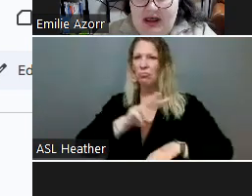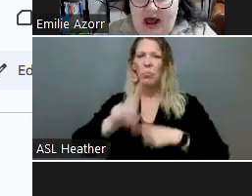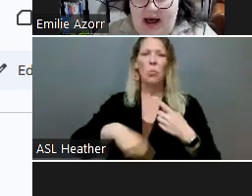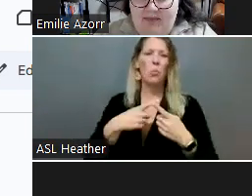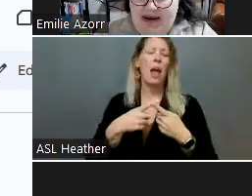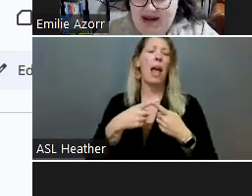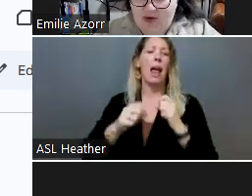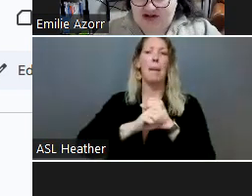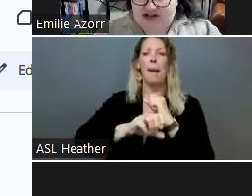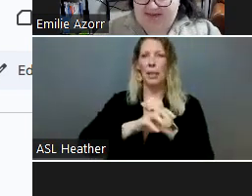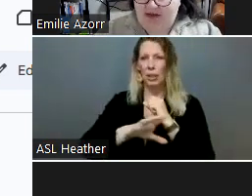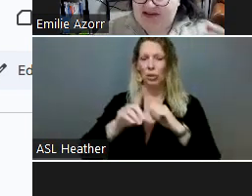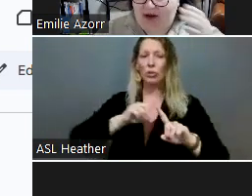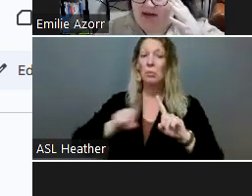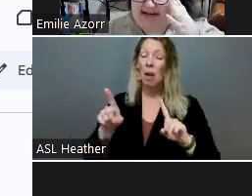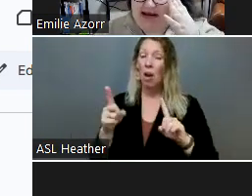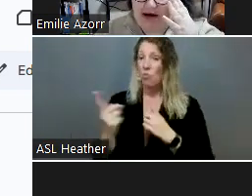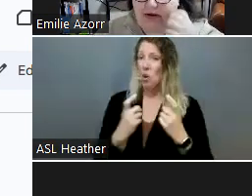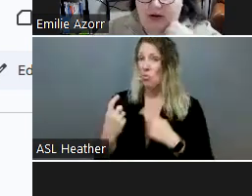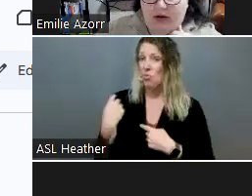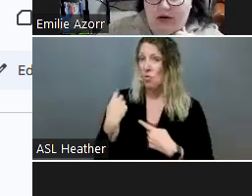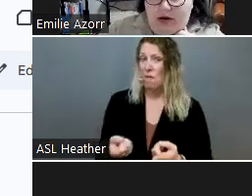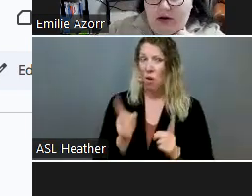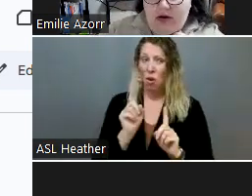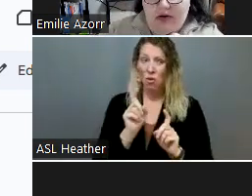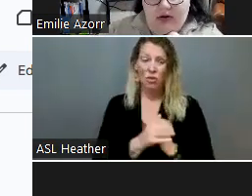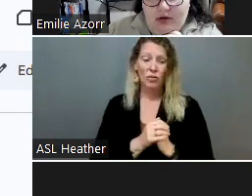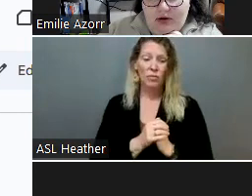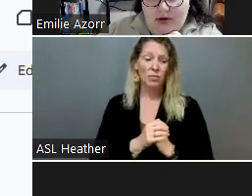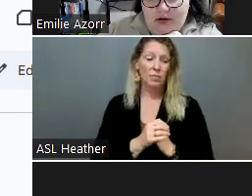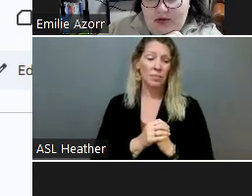published. But any questions about this policy here?